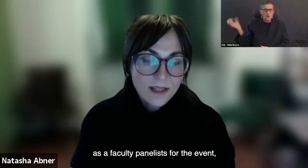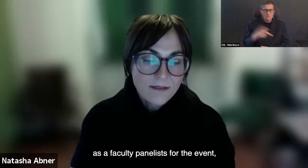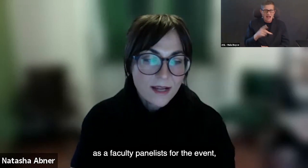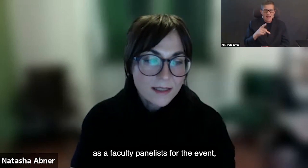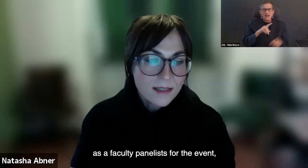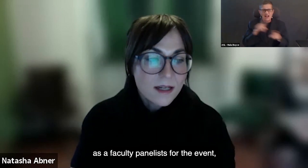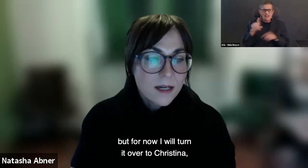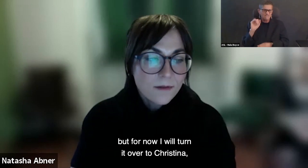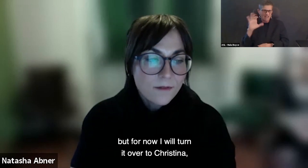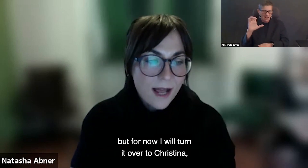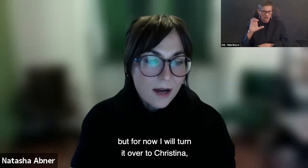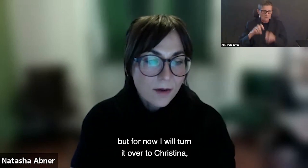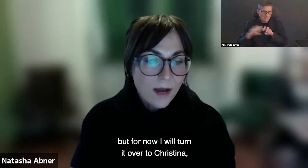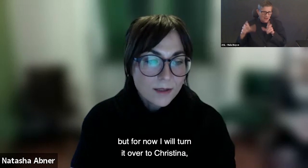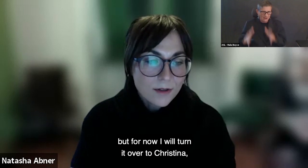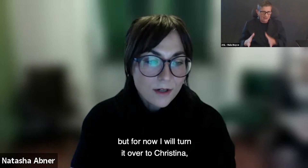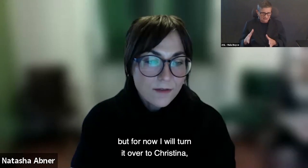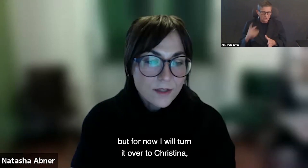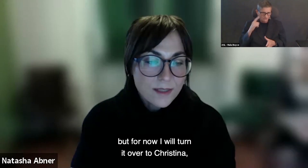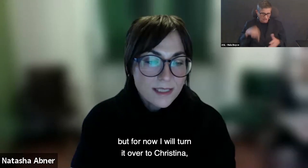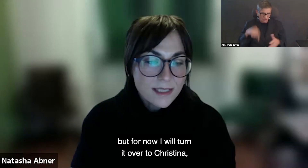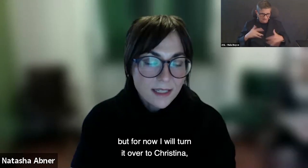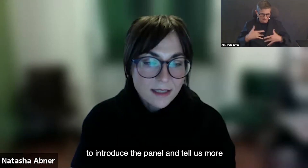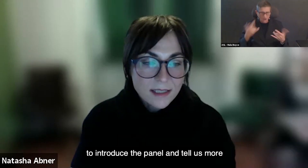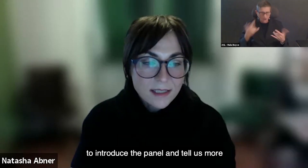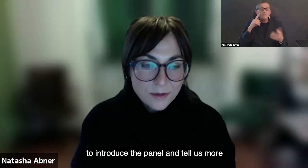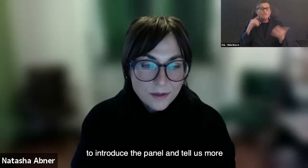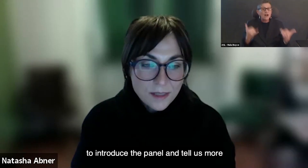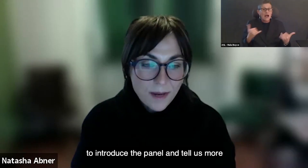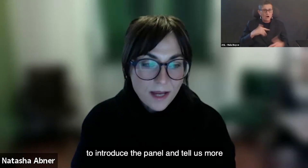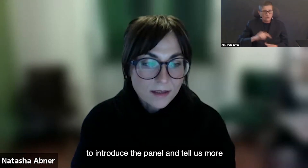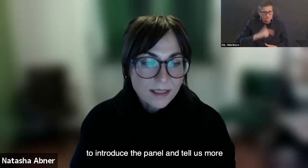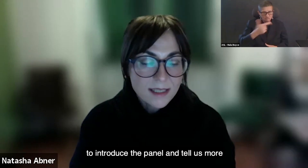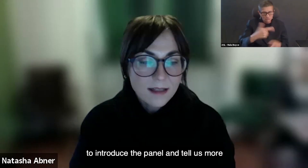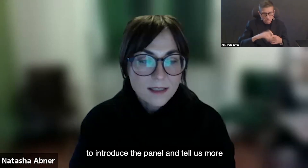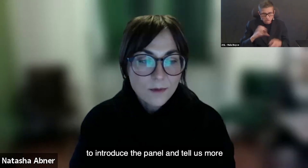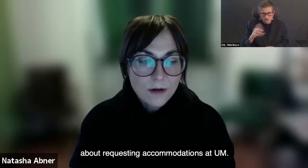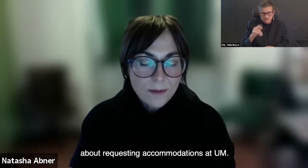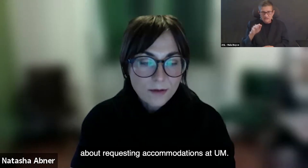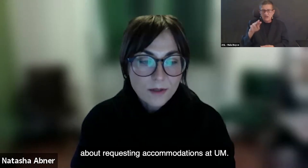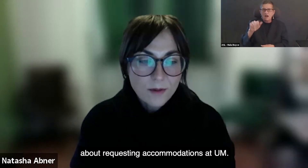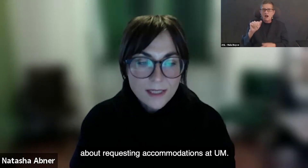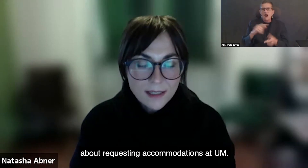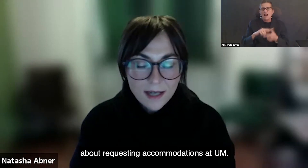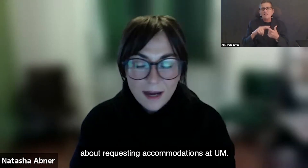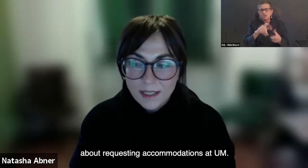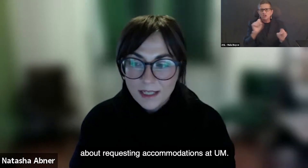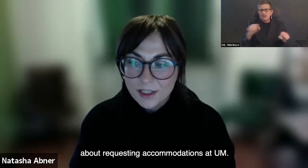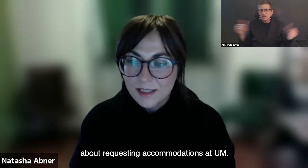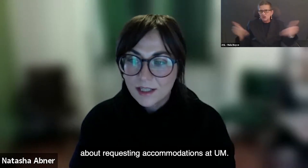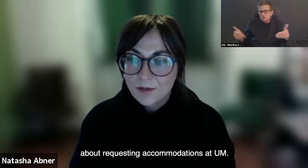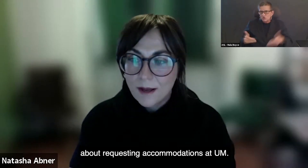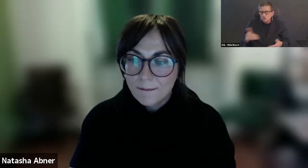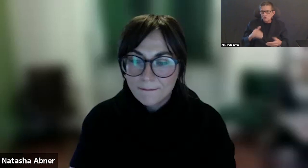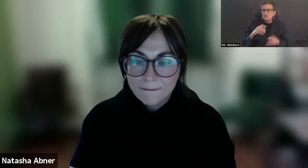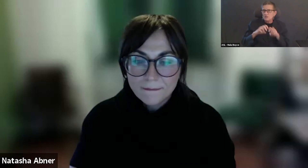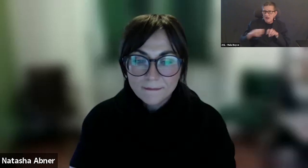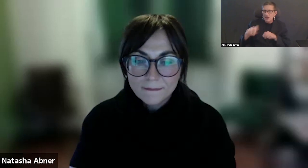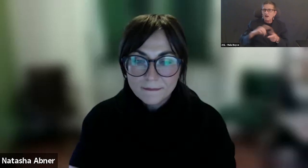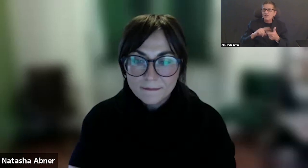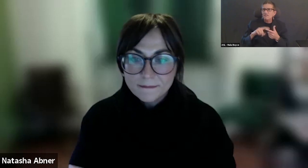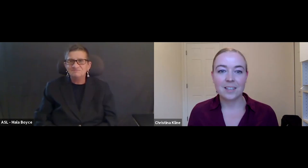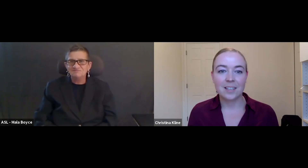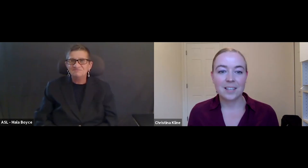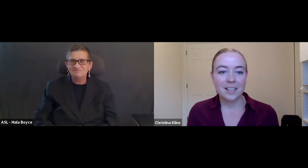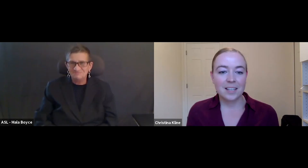panelist for the event, but for now, I will turn it over to Christina to introduce the panel and tell us more about requesting accommodations at UM.